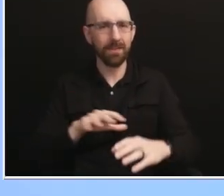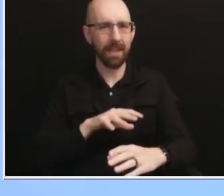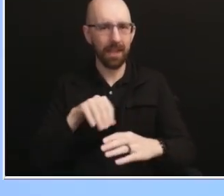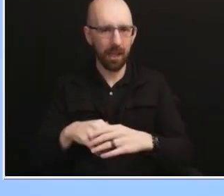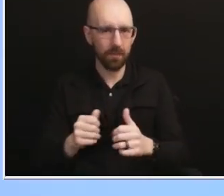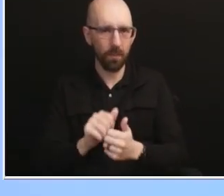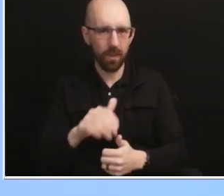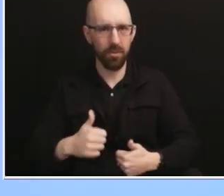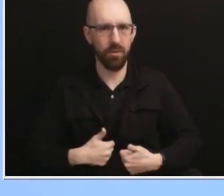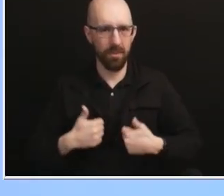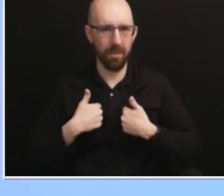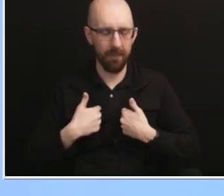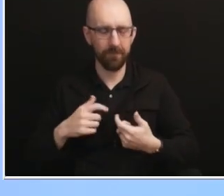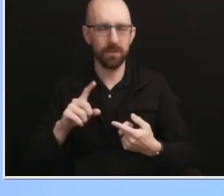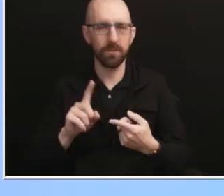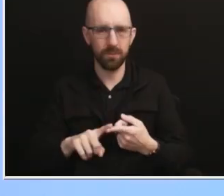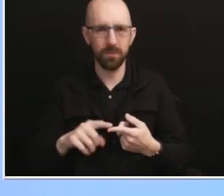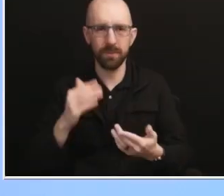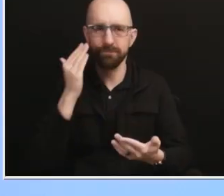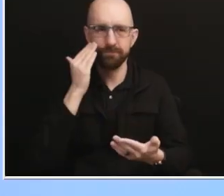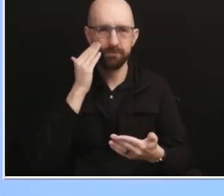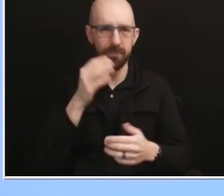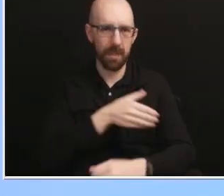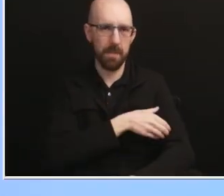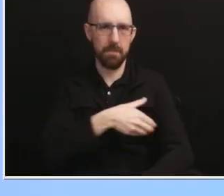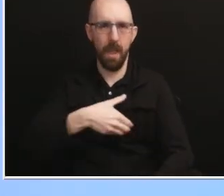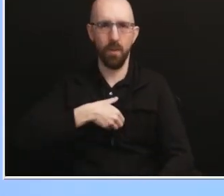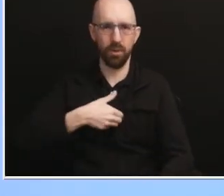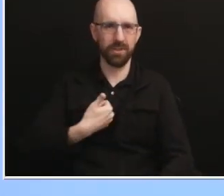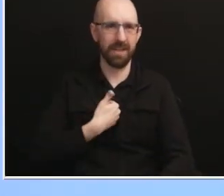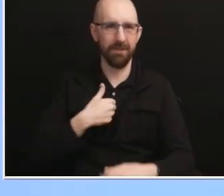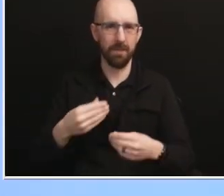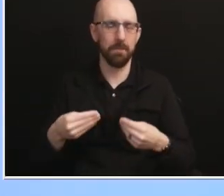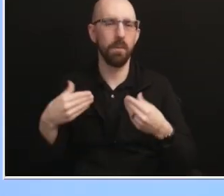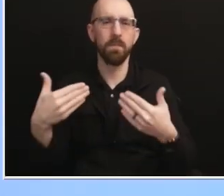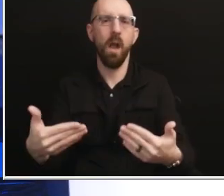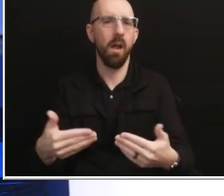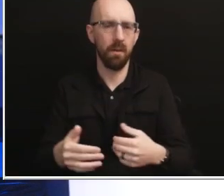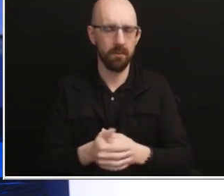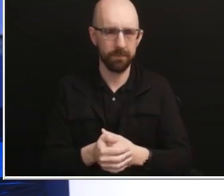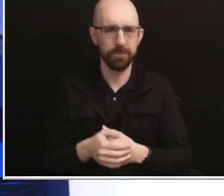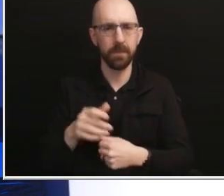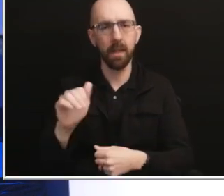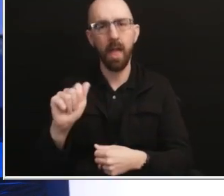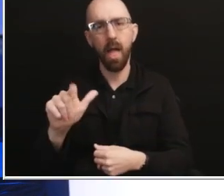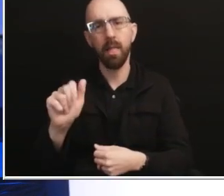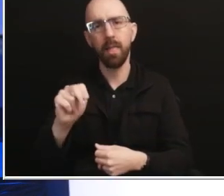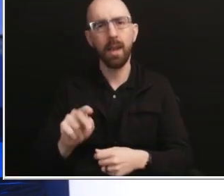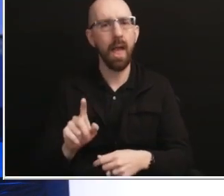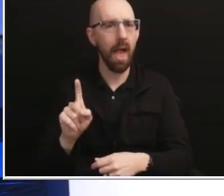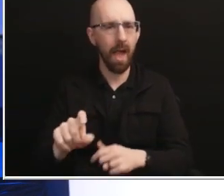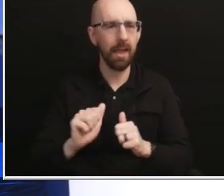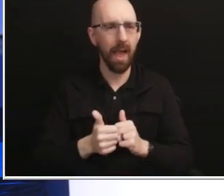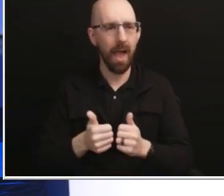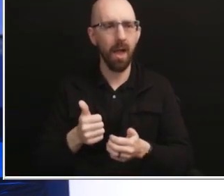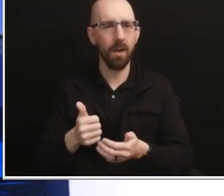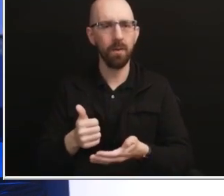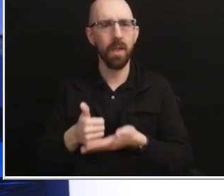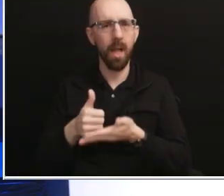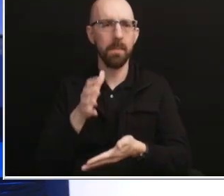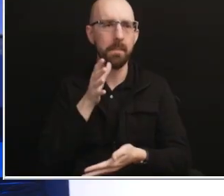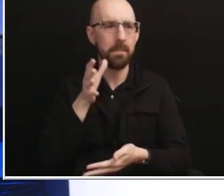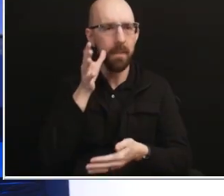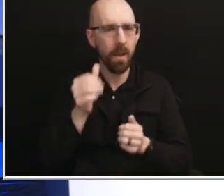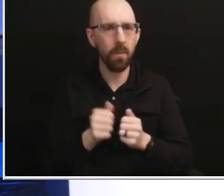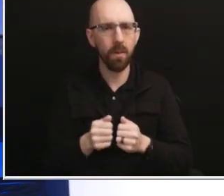to empower yourself to move beyond this. Alan is asking how you help a parent with the loss of a spouse